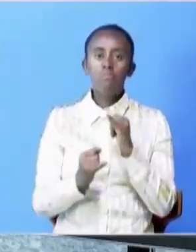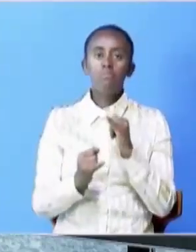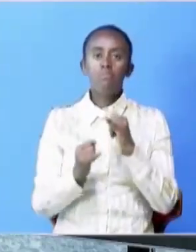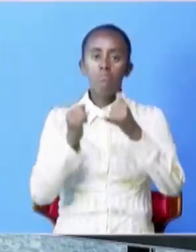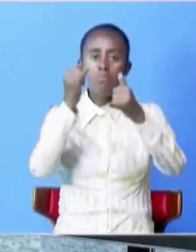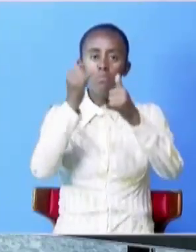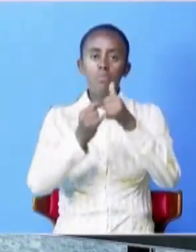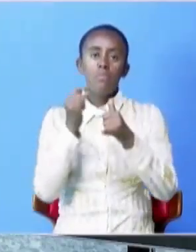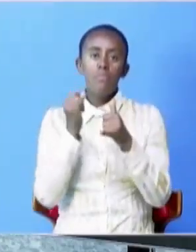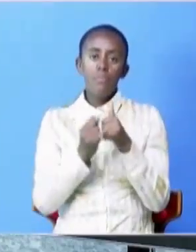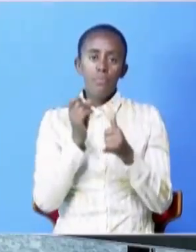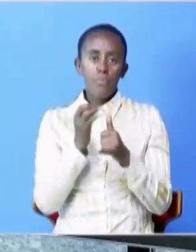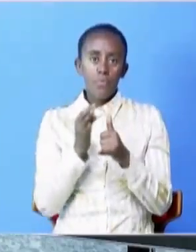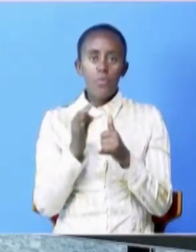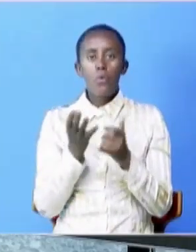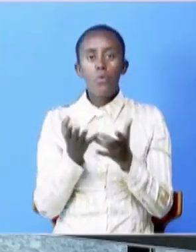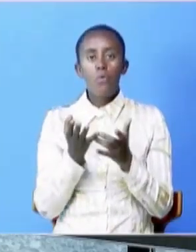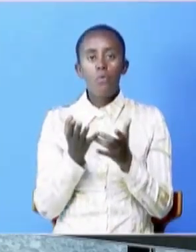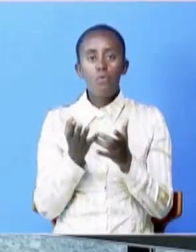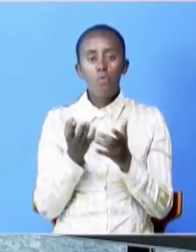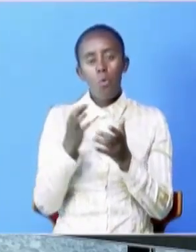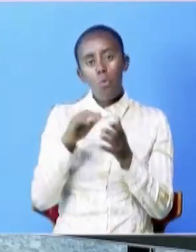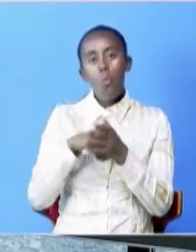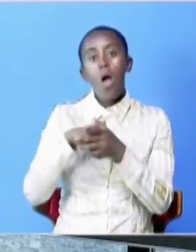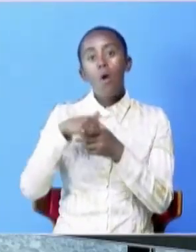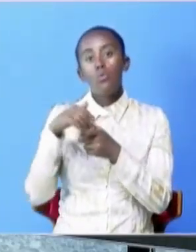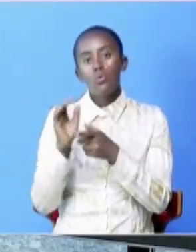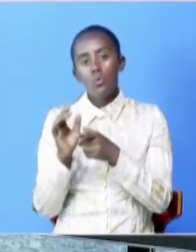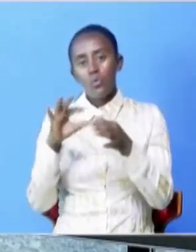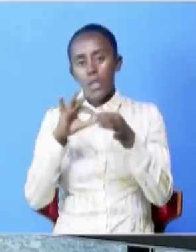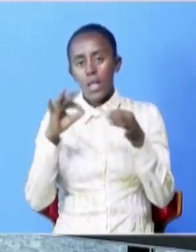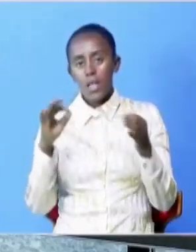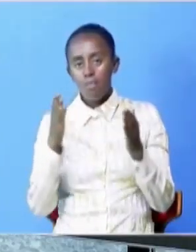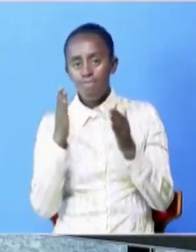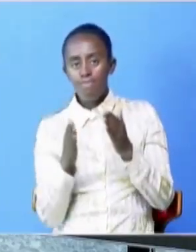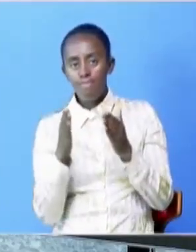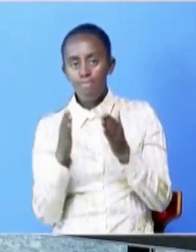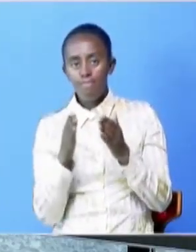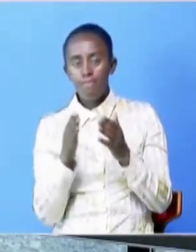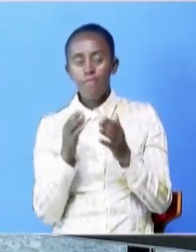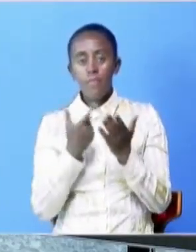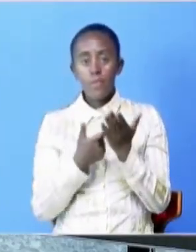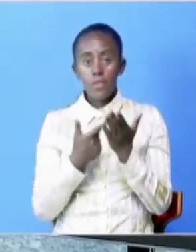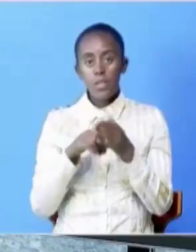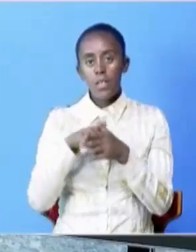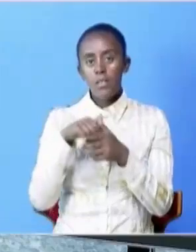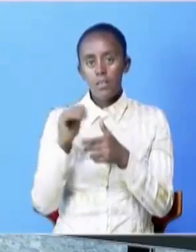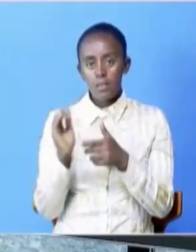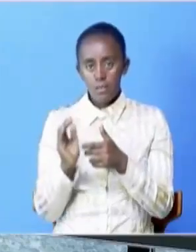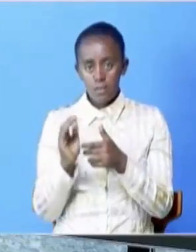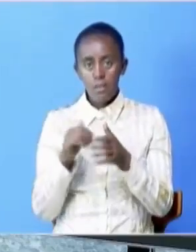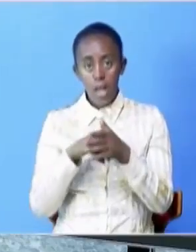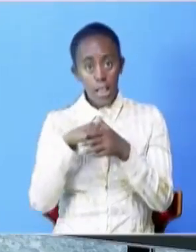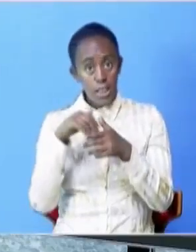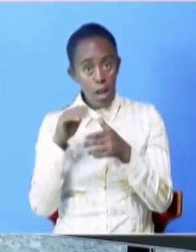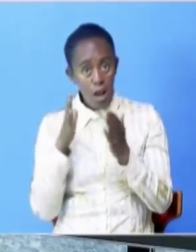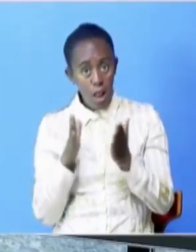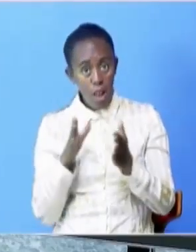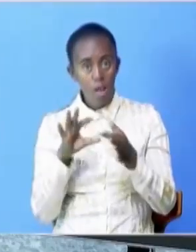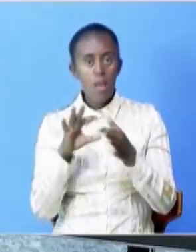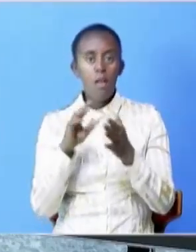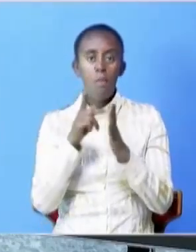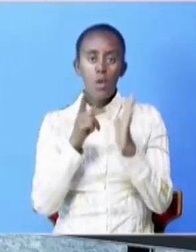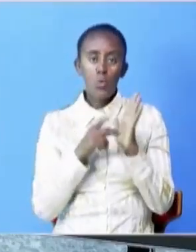it at the end or outside the sentence. So if that is the case, we say it is